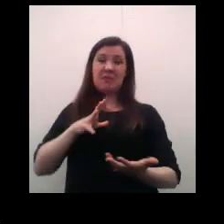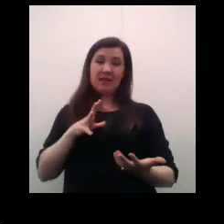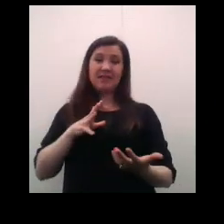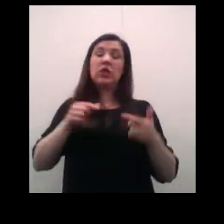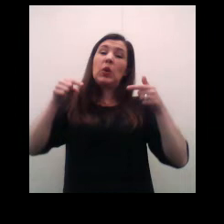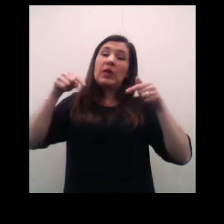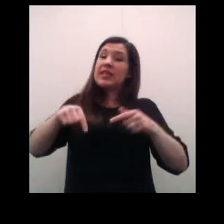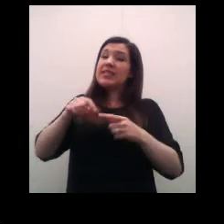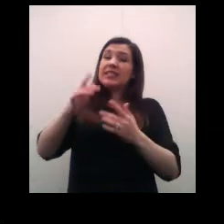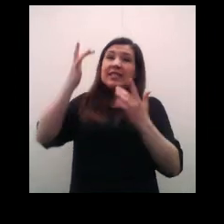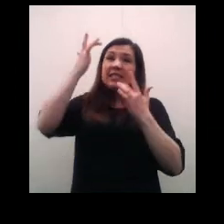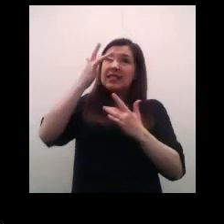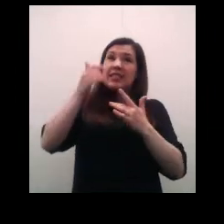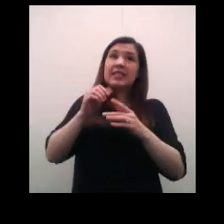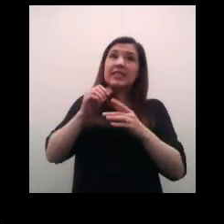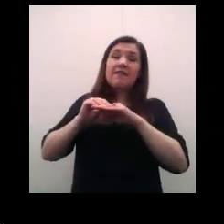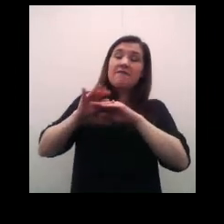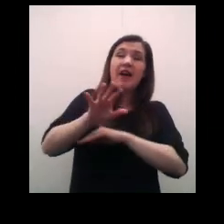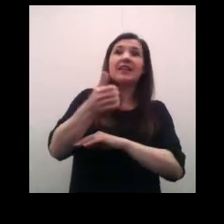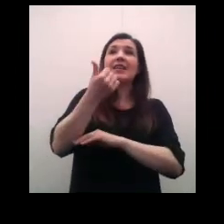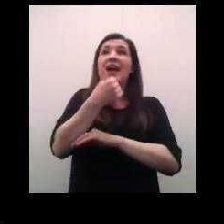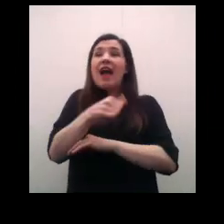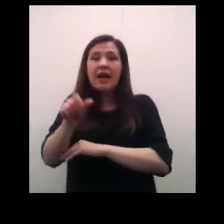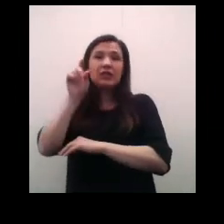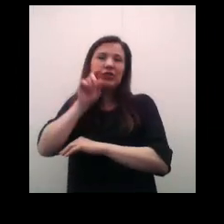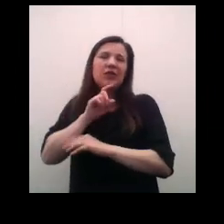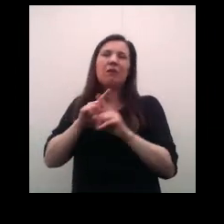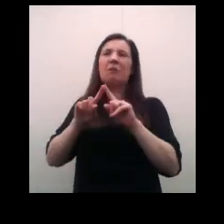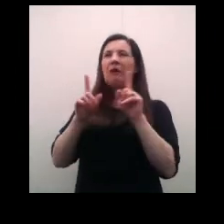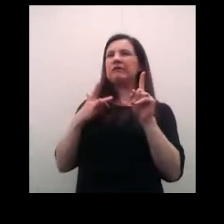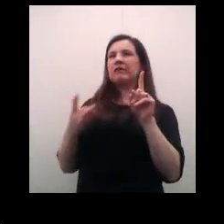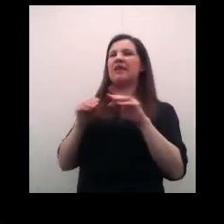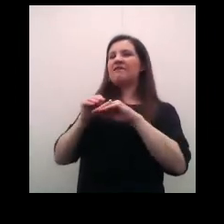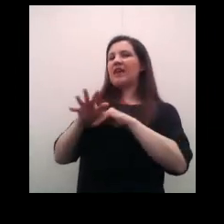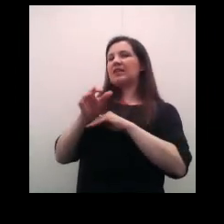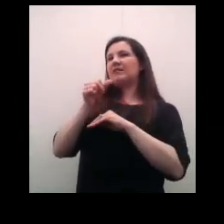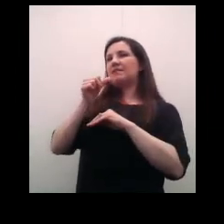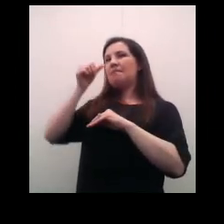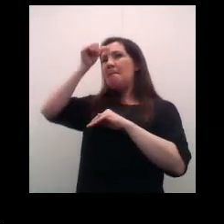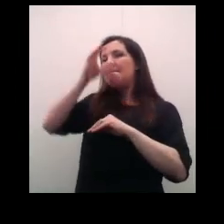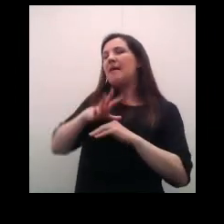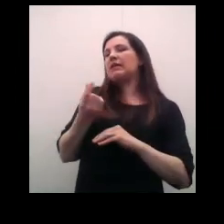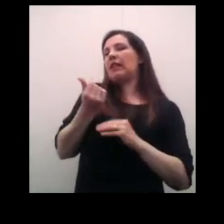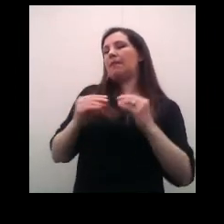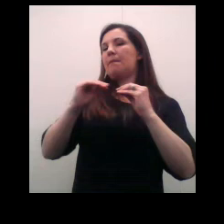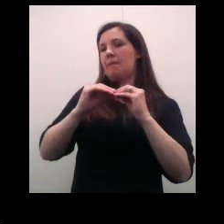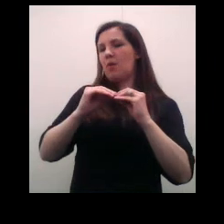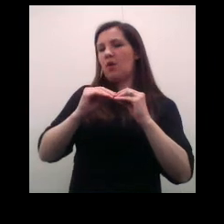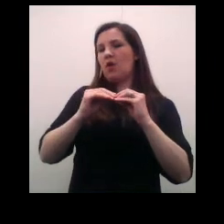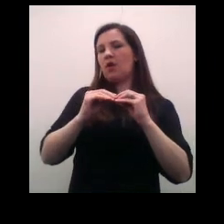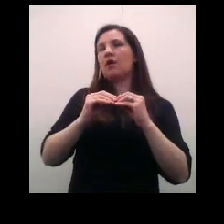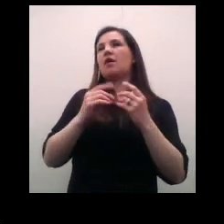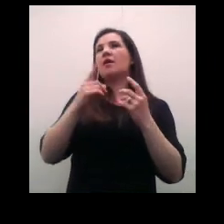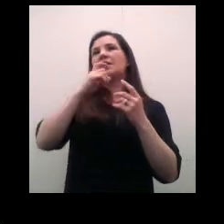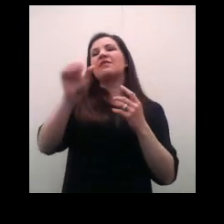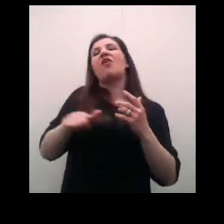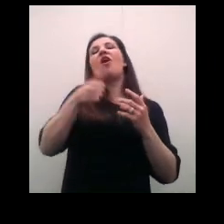that can affect any one of the genders, but it seems to affect males a little bit more. We believe because of comorbidity issues and other health issues